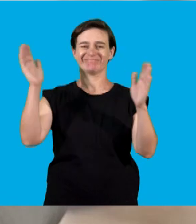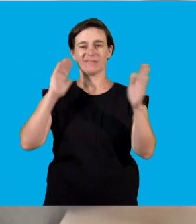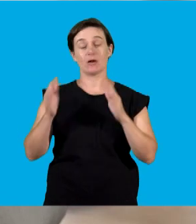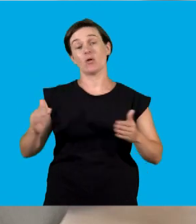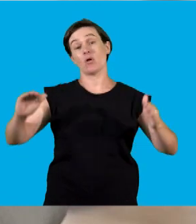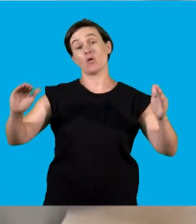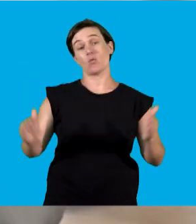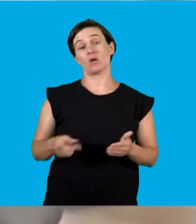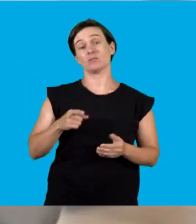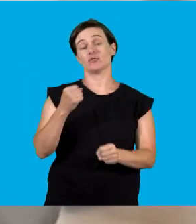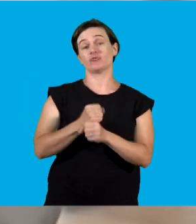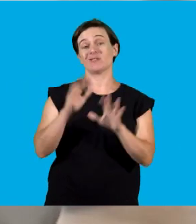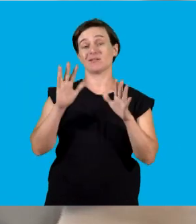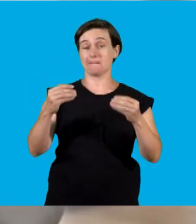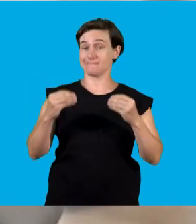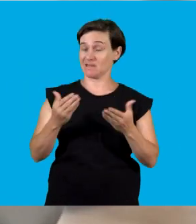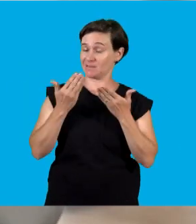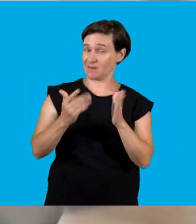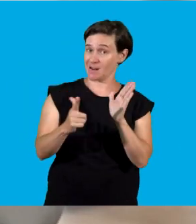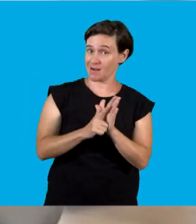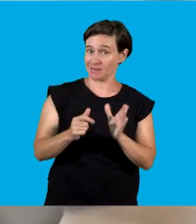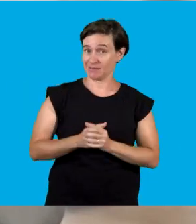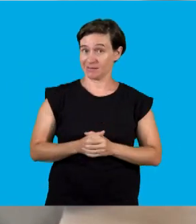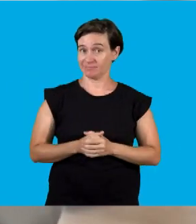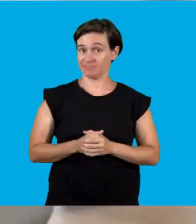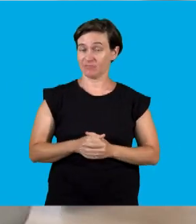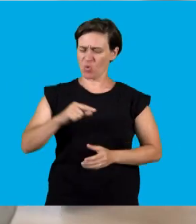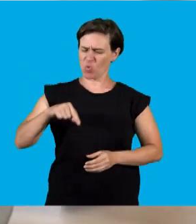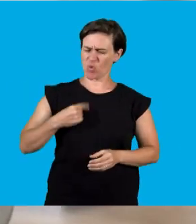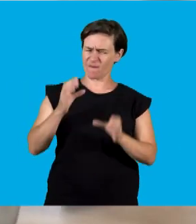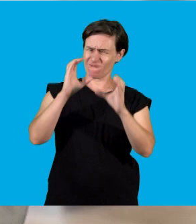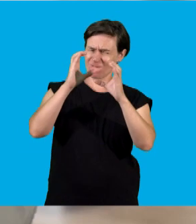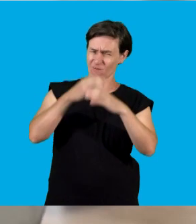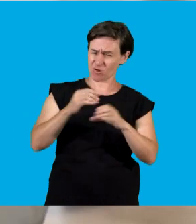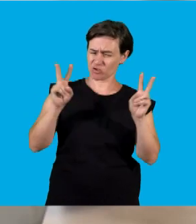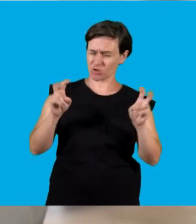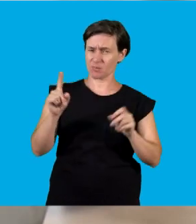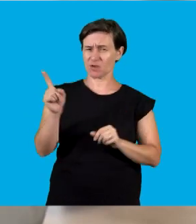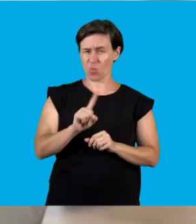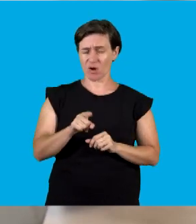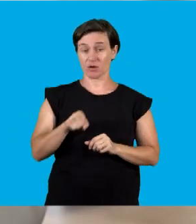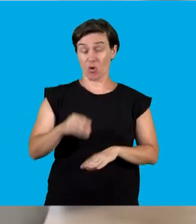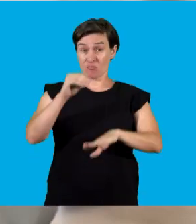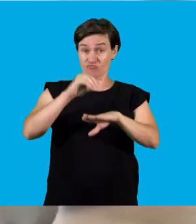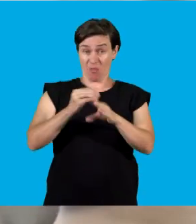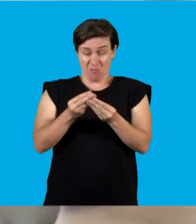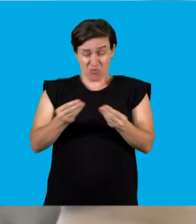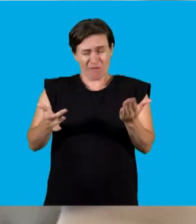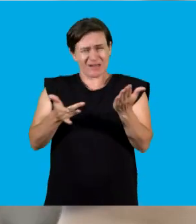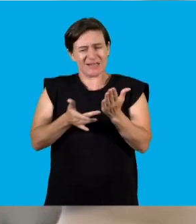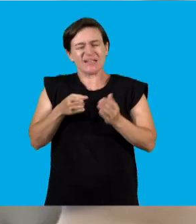Good day, everybody. Welcome to our Grade 10 Business Studies lessons. We are focusing on the topic, the application of